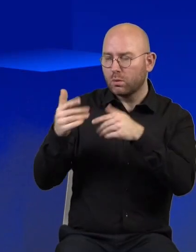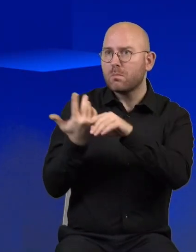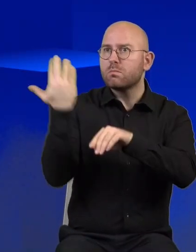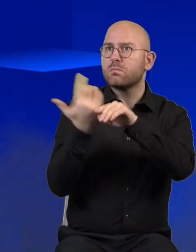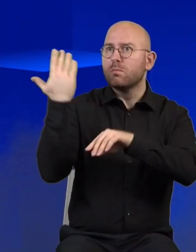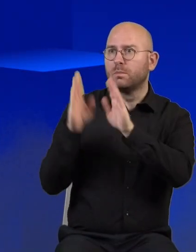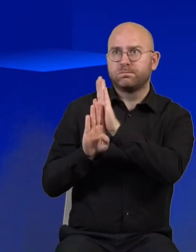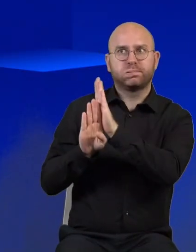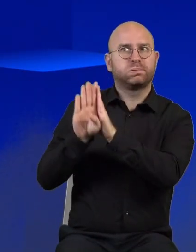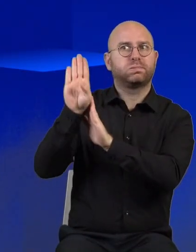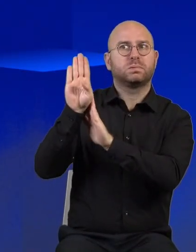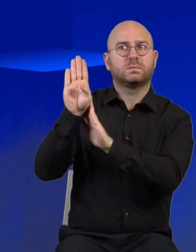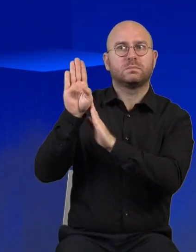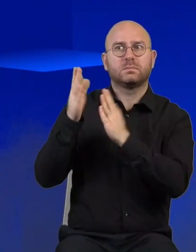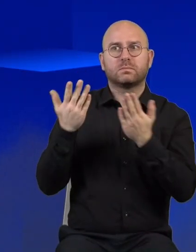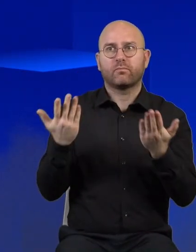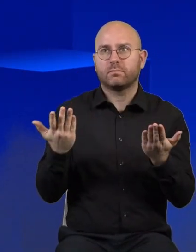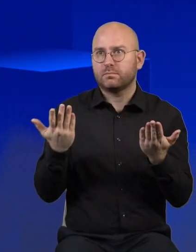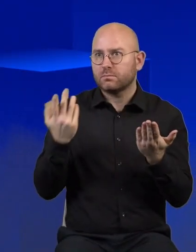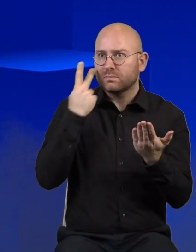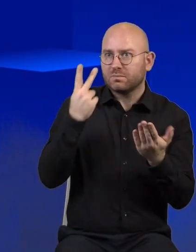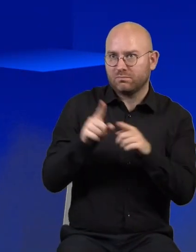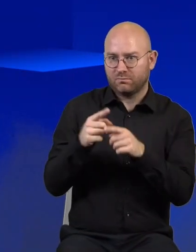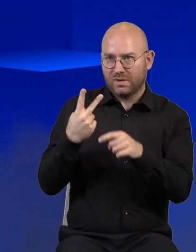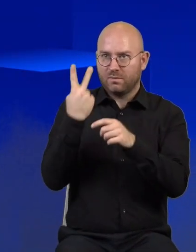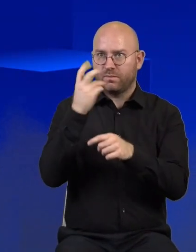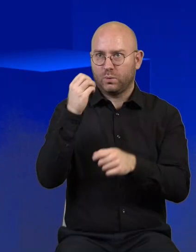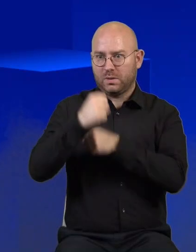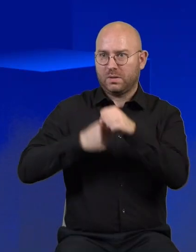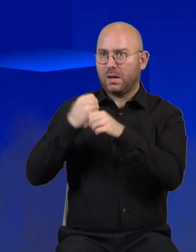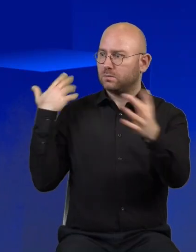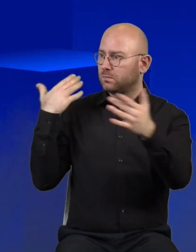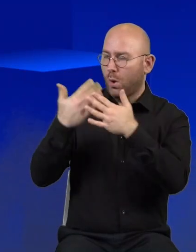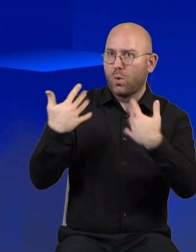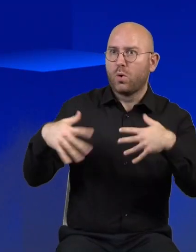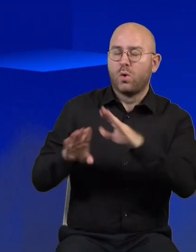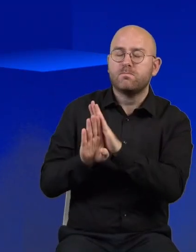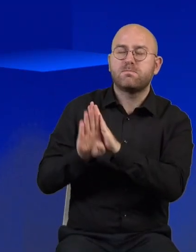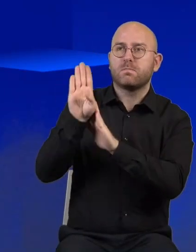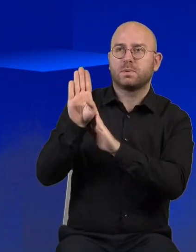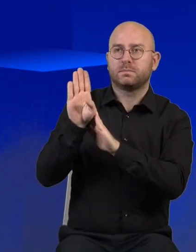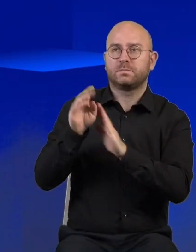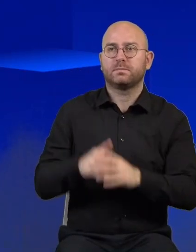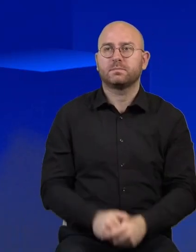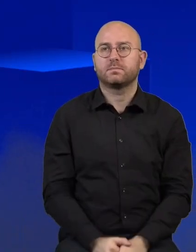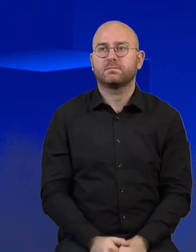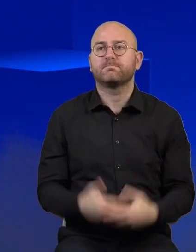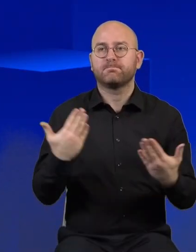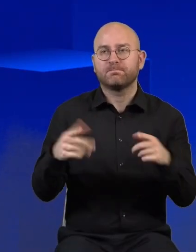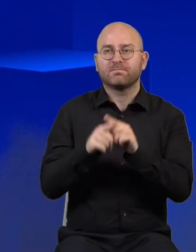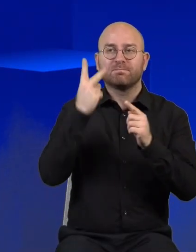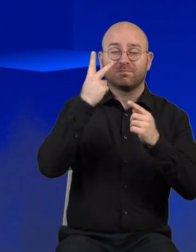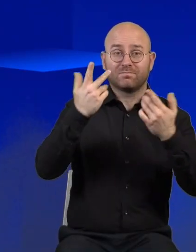And the numbers of investments were impressive. 63 billion of